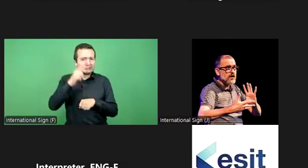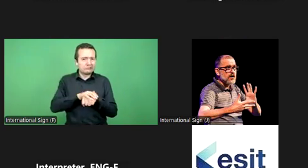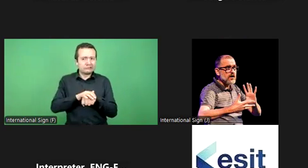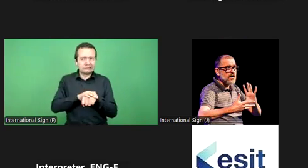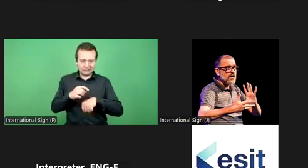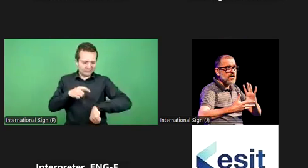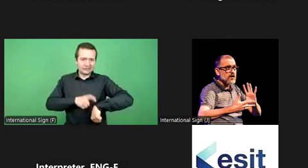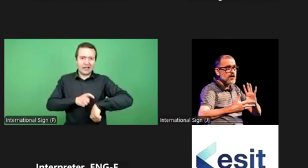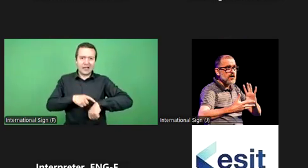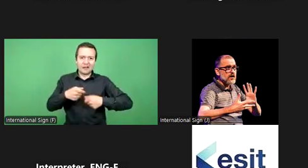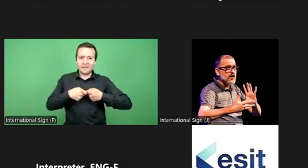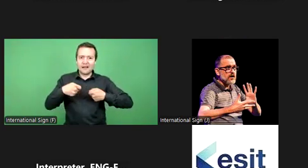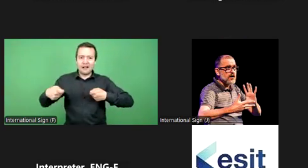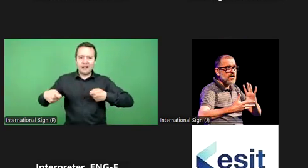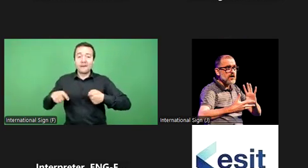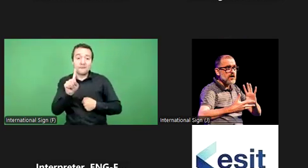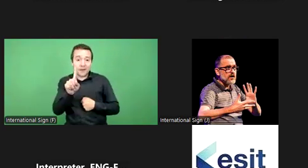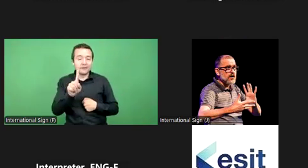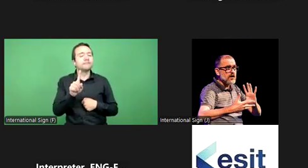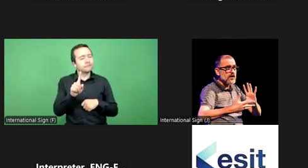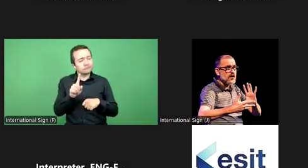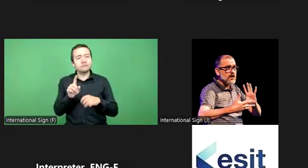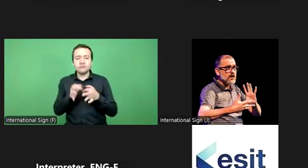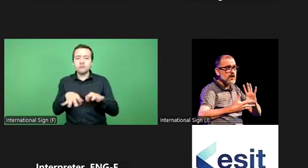the importance of digital health transformation.